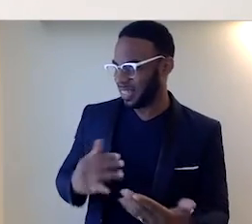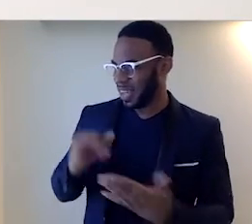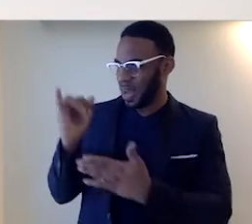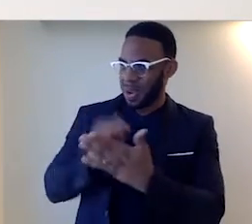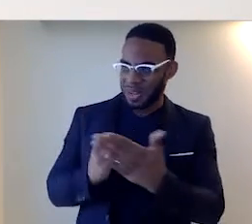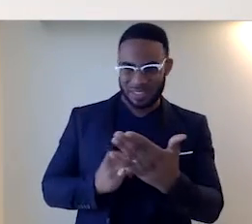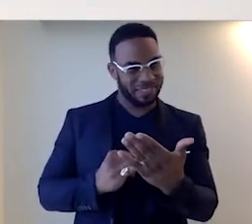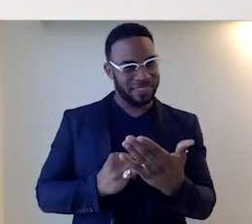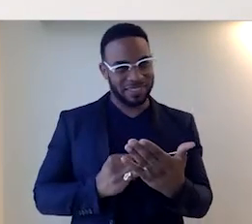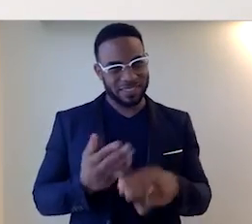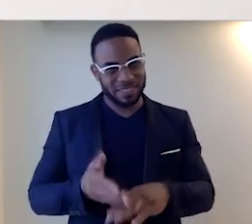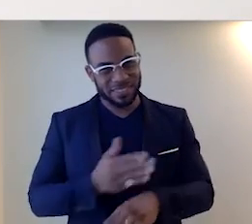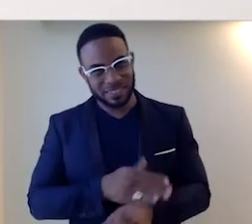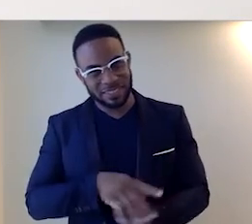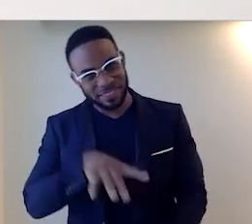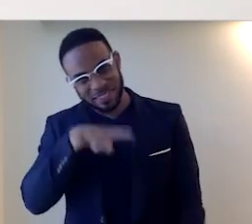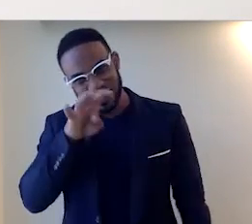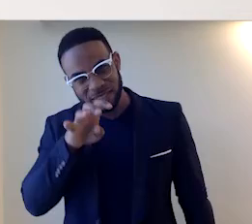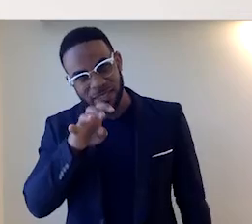artistic improvements.